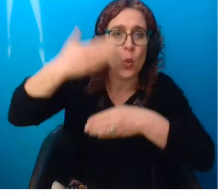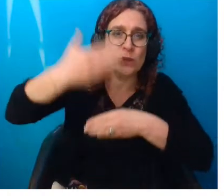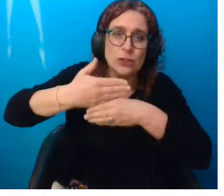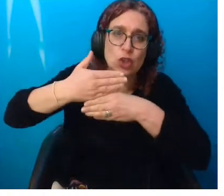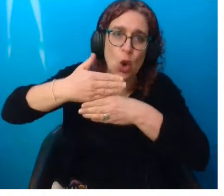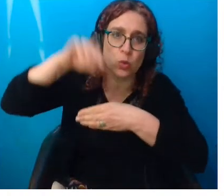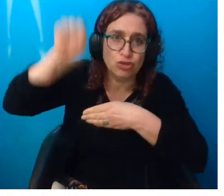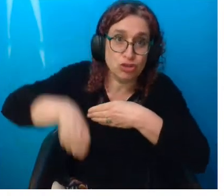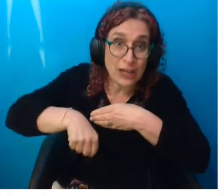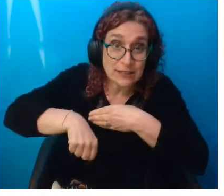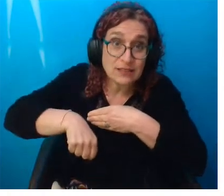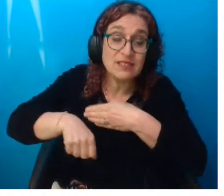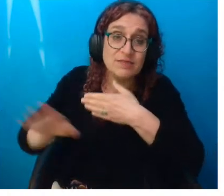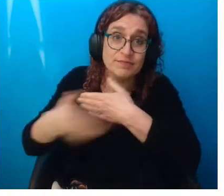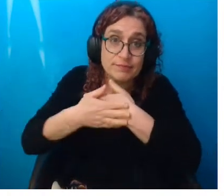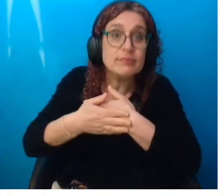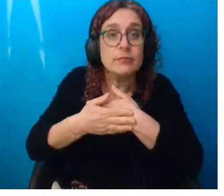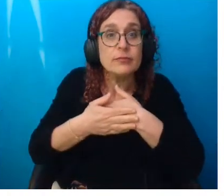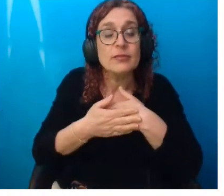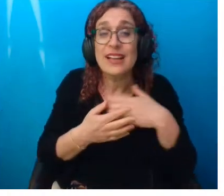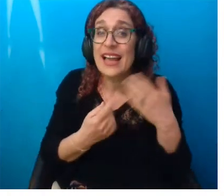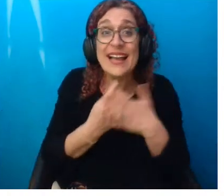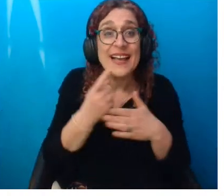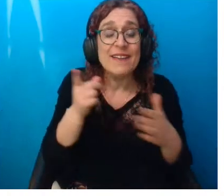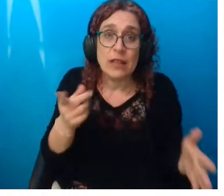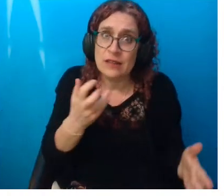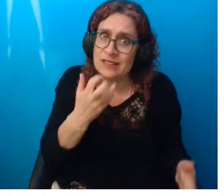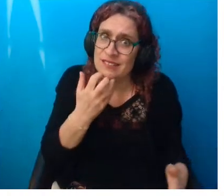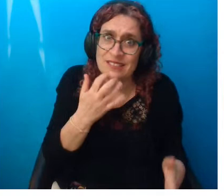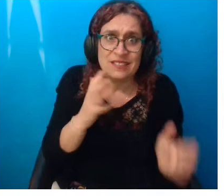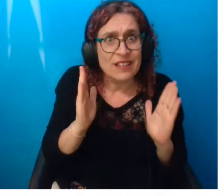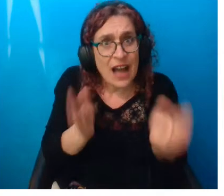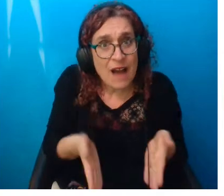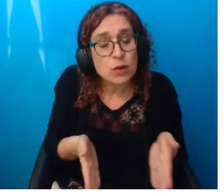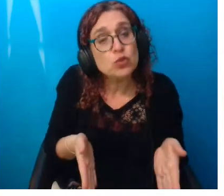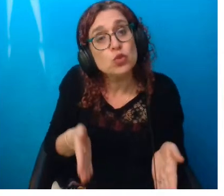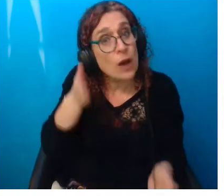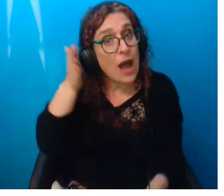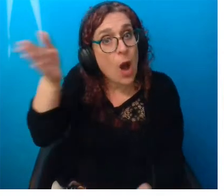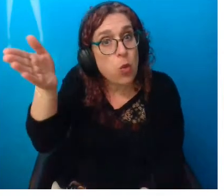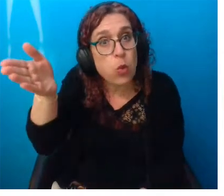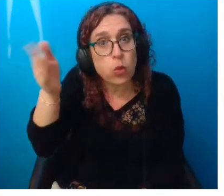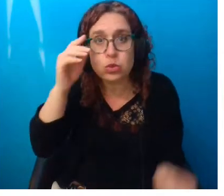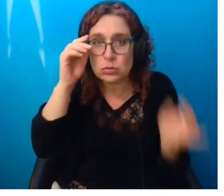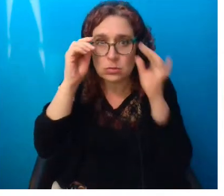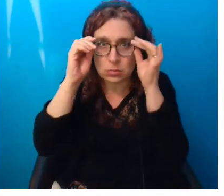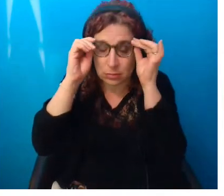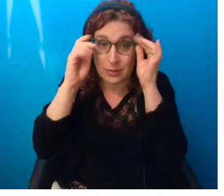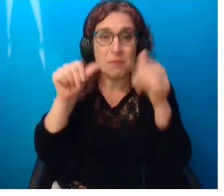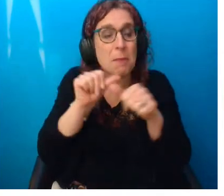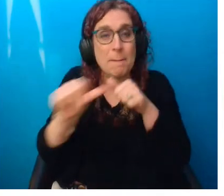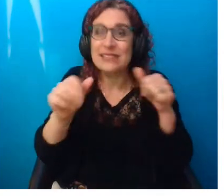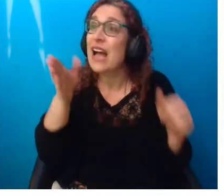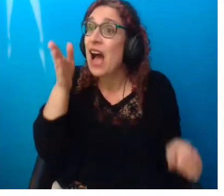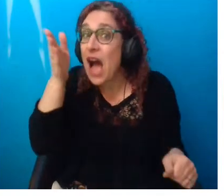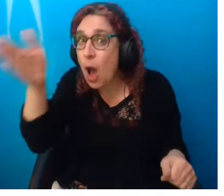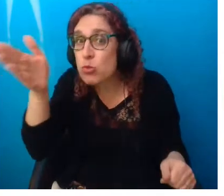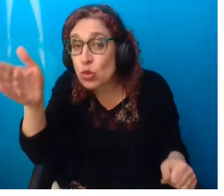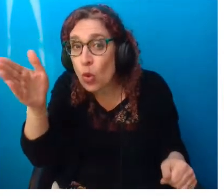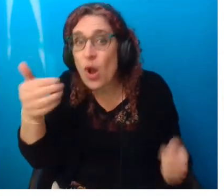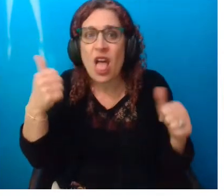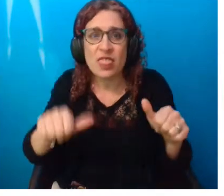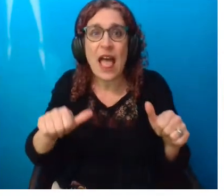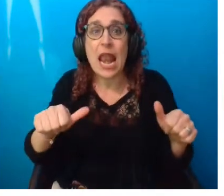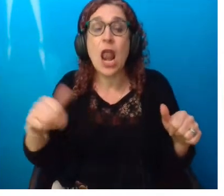And if they had to be outdoors, it is really advisable that afterwards they change their clothes and wash their